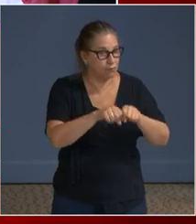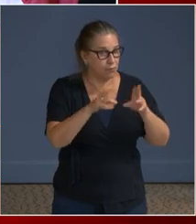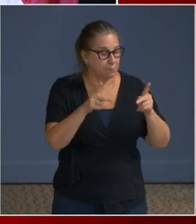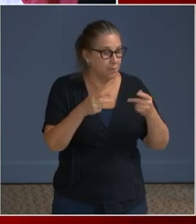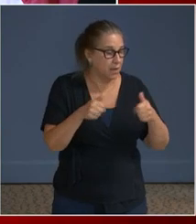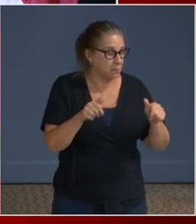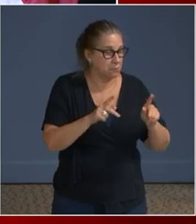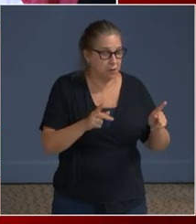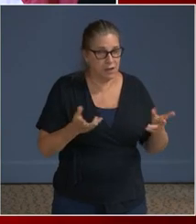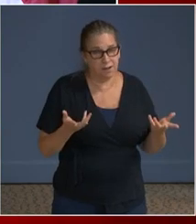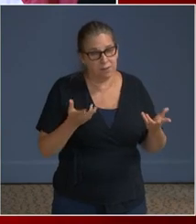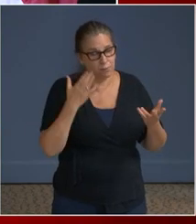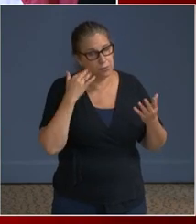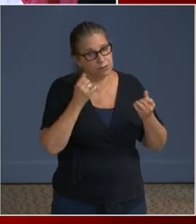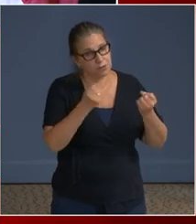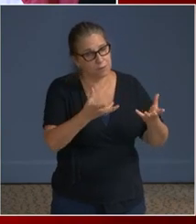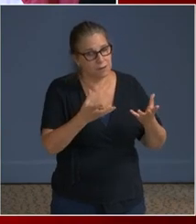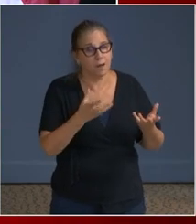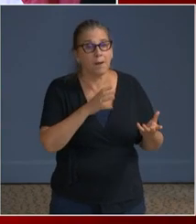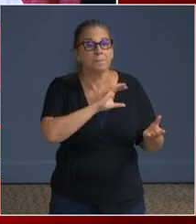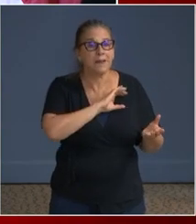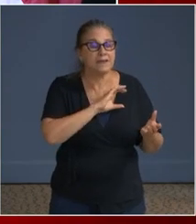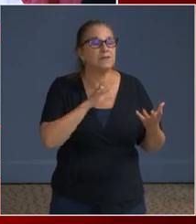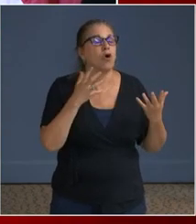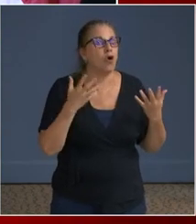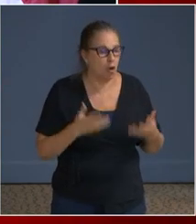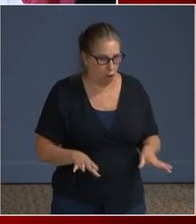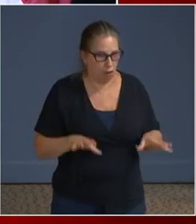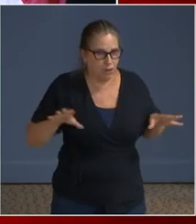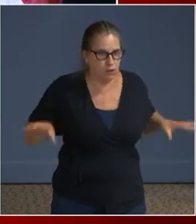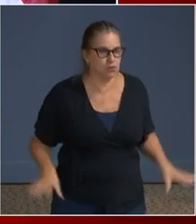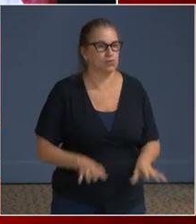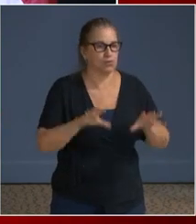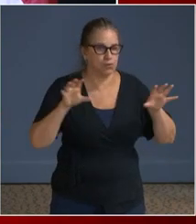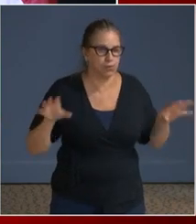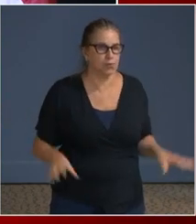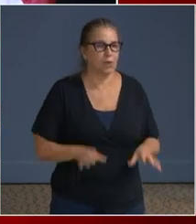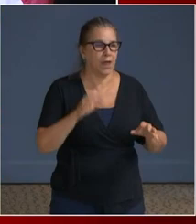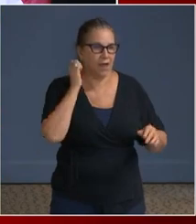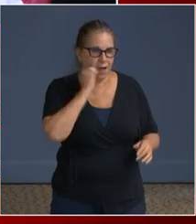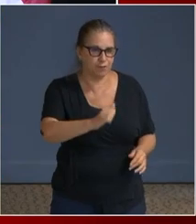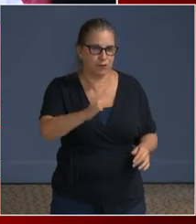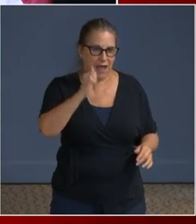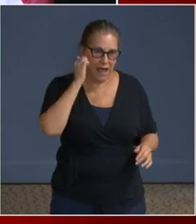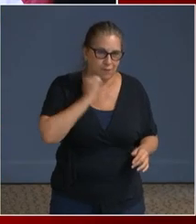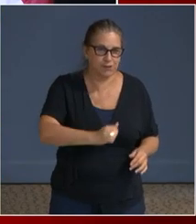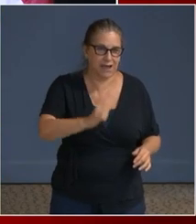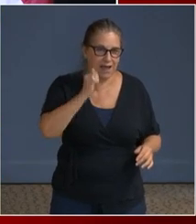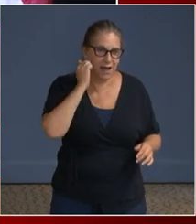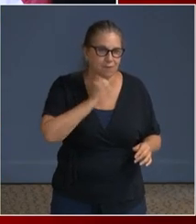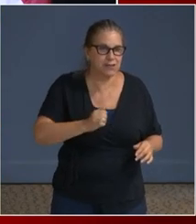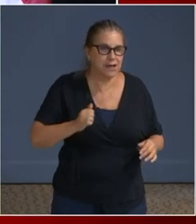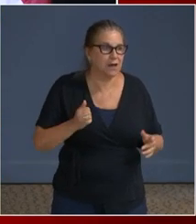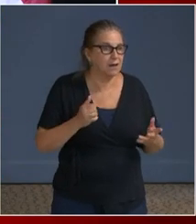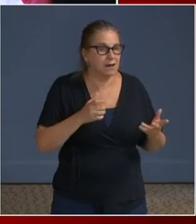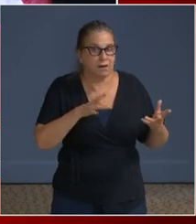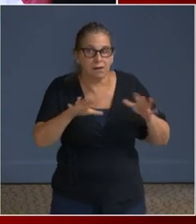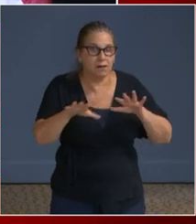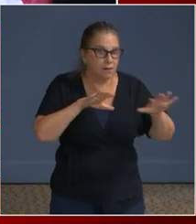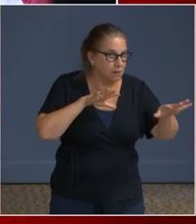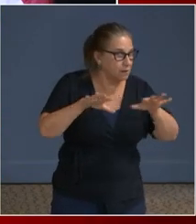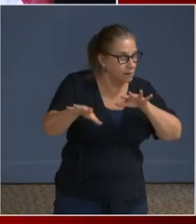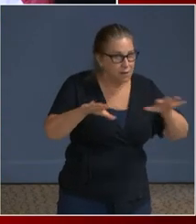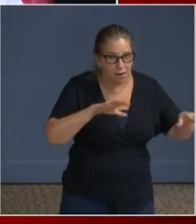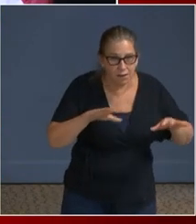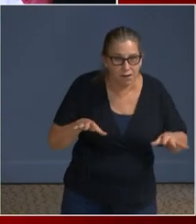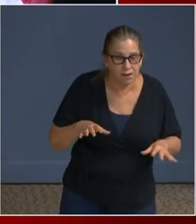are policing every single day. You heard this. This would include going, how many times I can tell you right now, I drive through Rock Creek